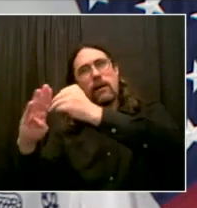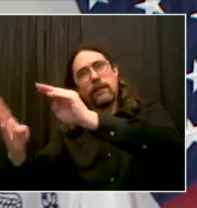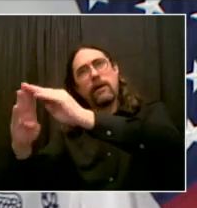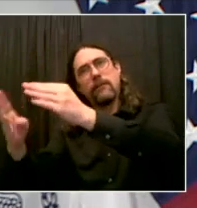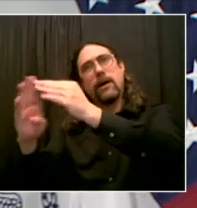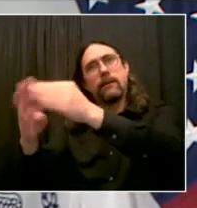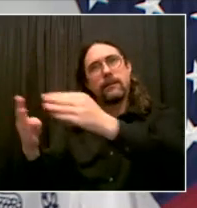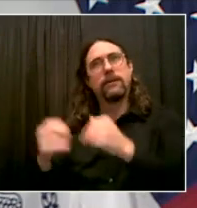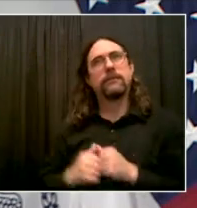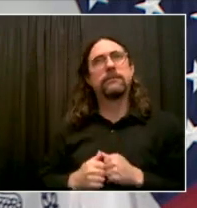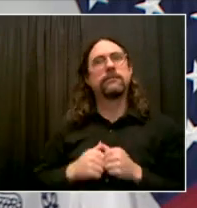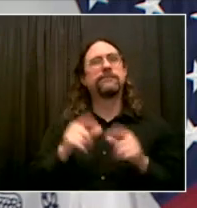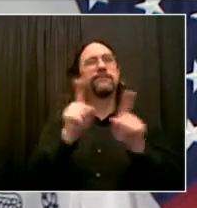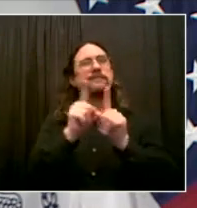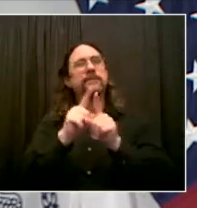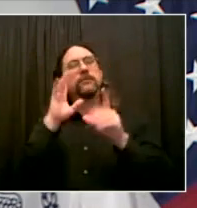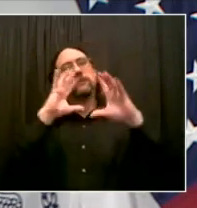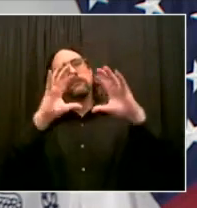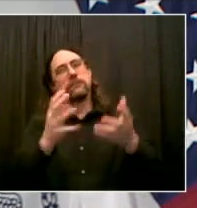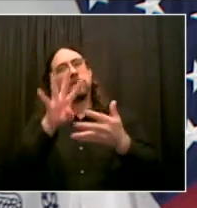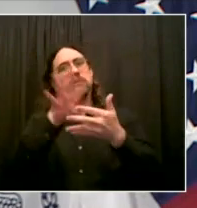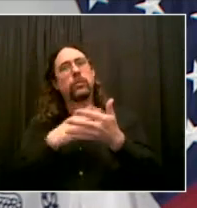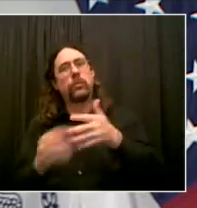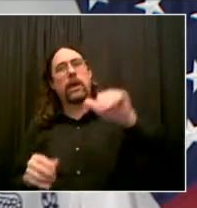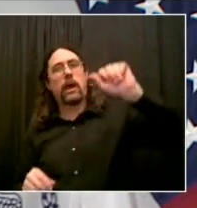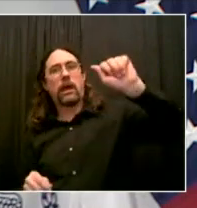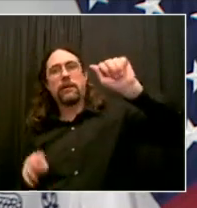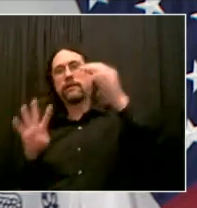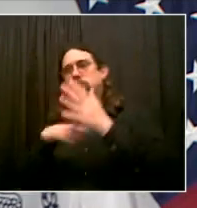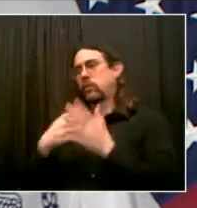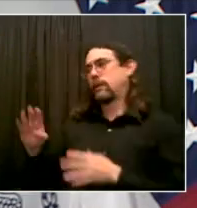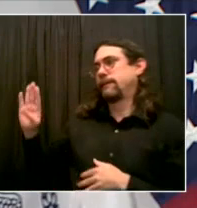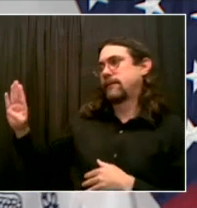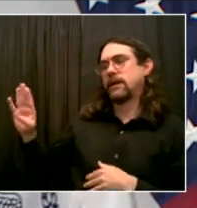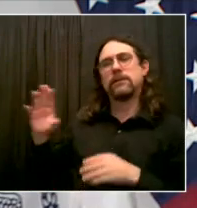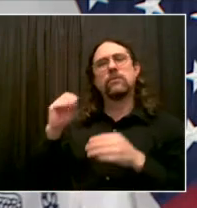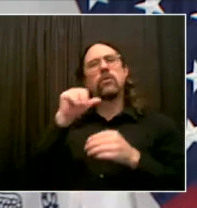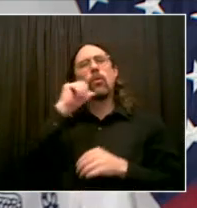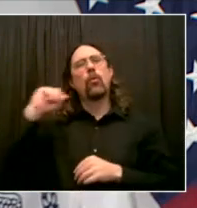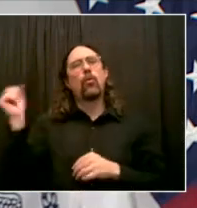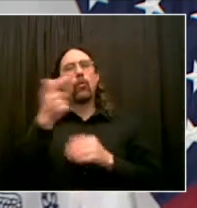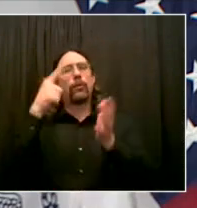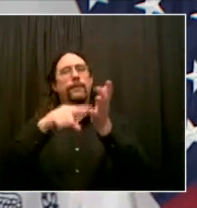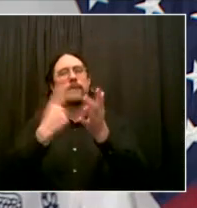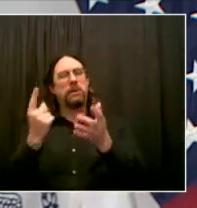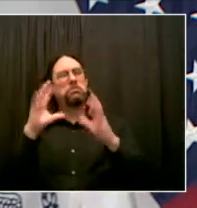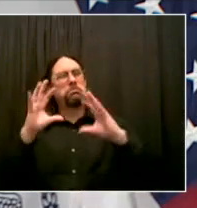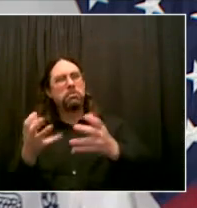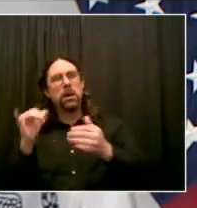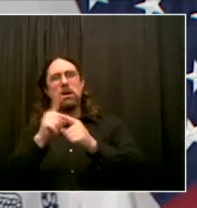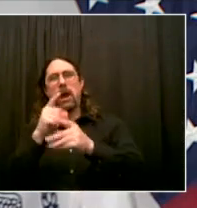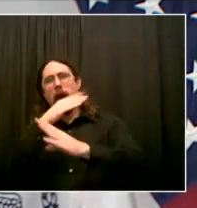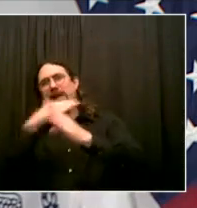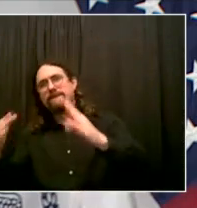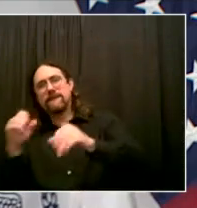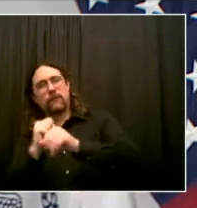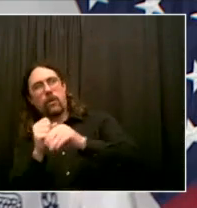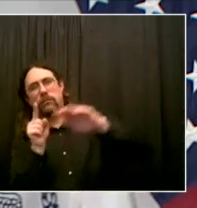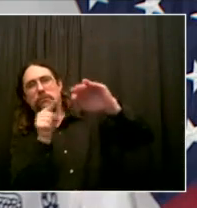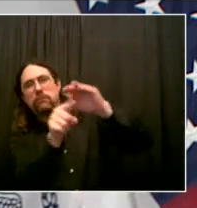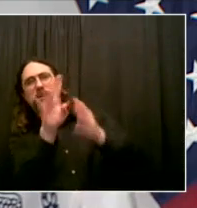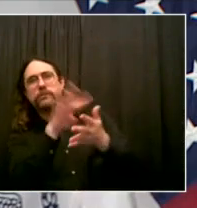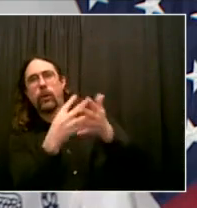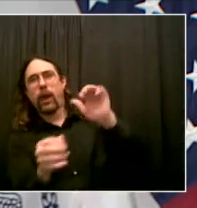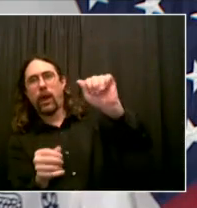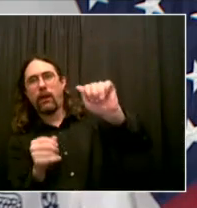can serve all of you so much better. Okay, now talk about exciting. Today's indicators. This is my kind